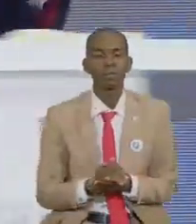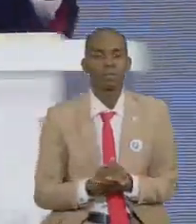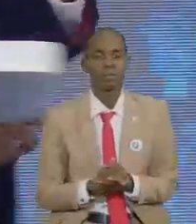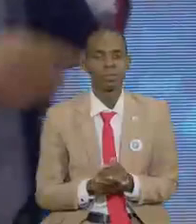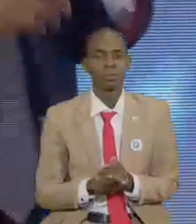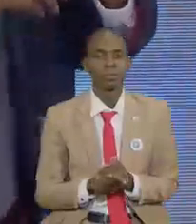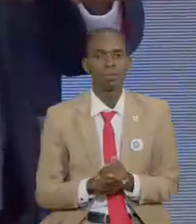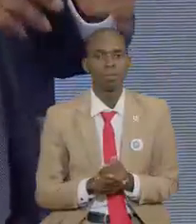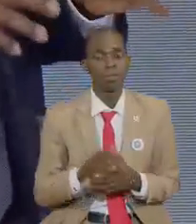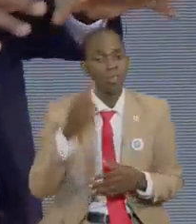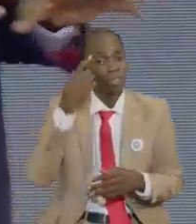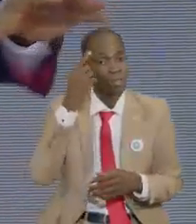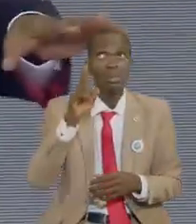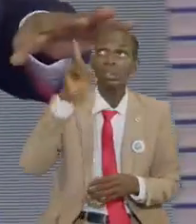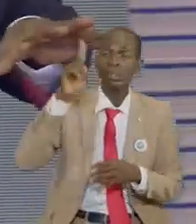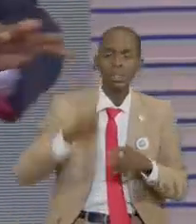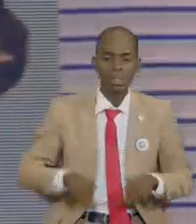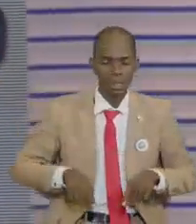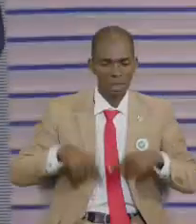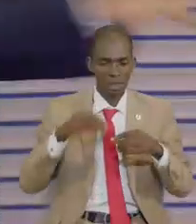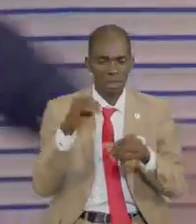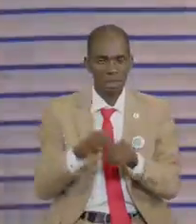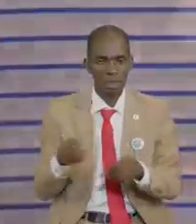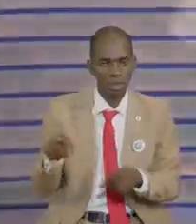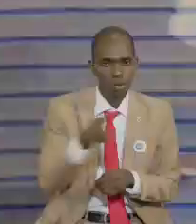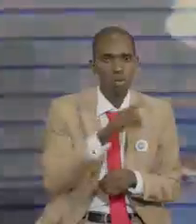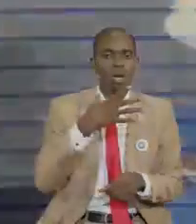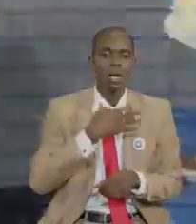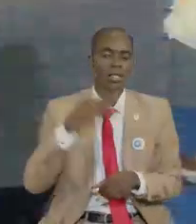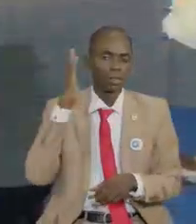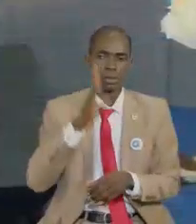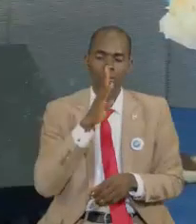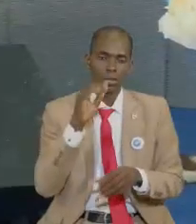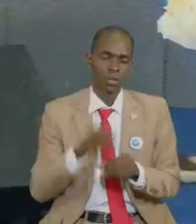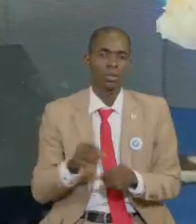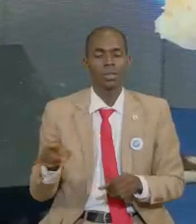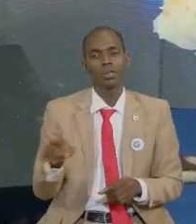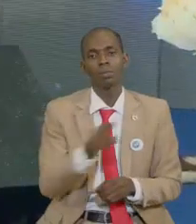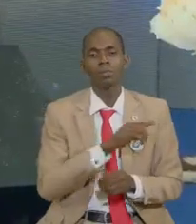For he dwelleth with you and shall be in you.